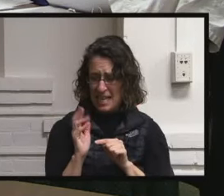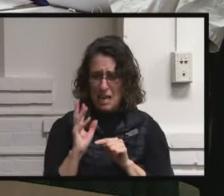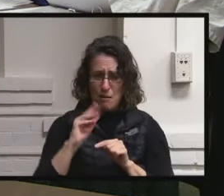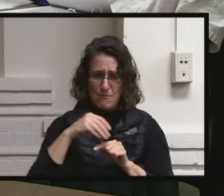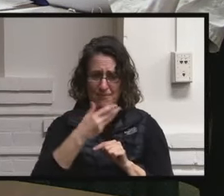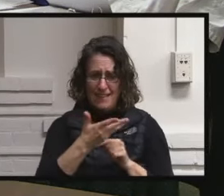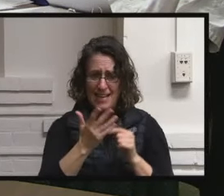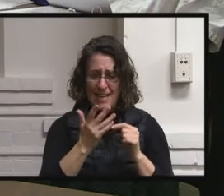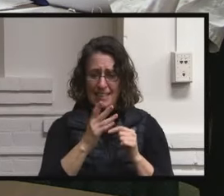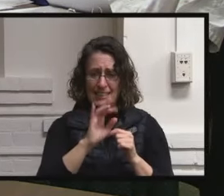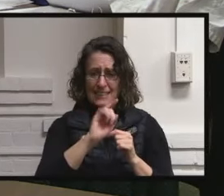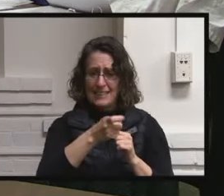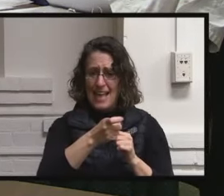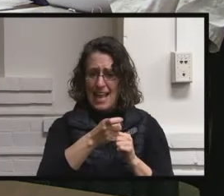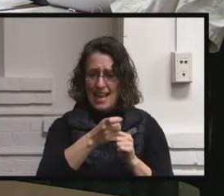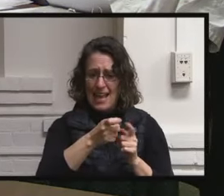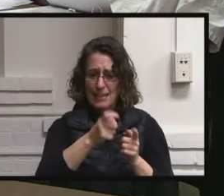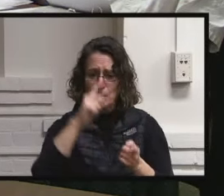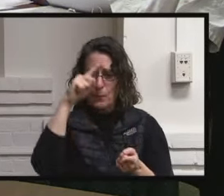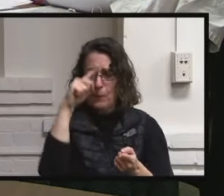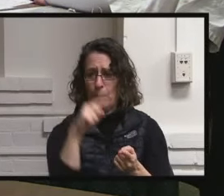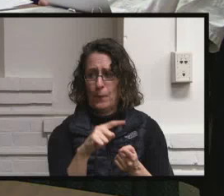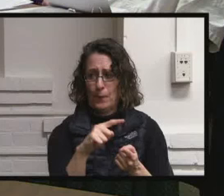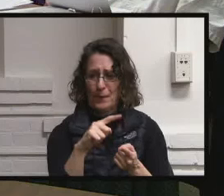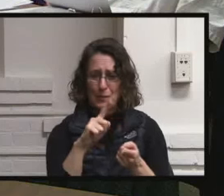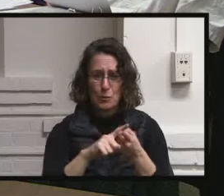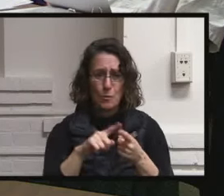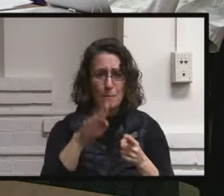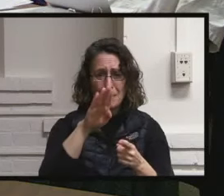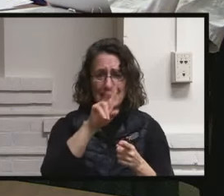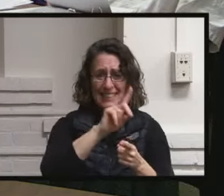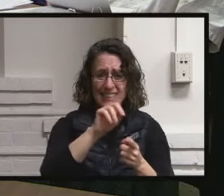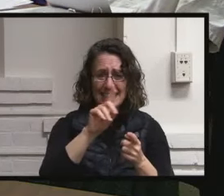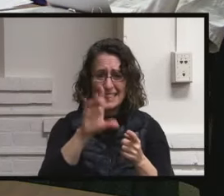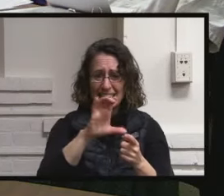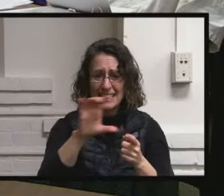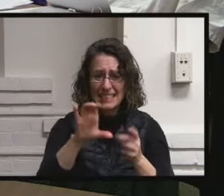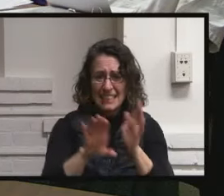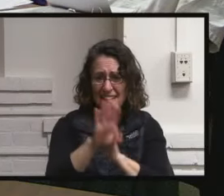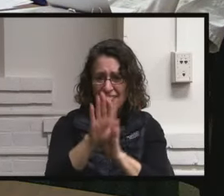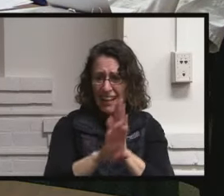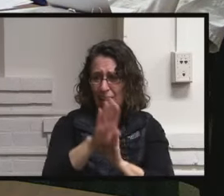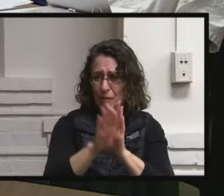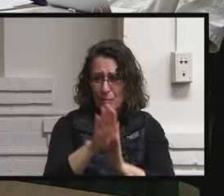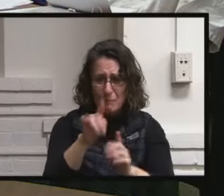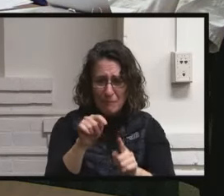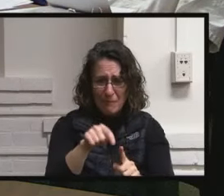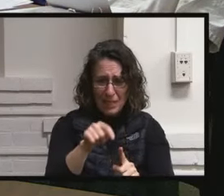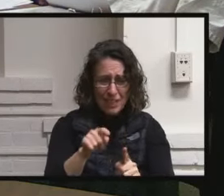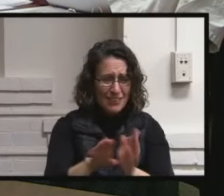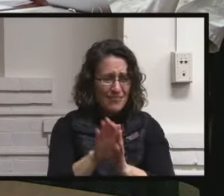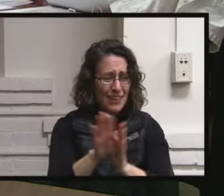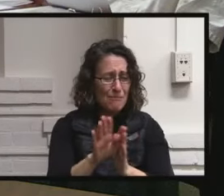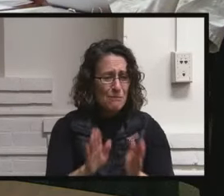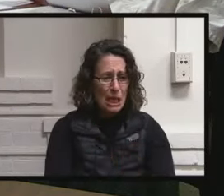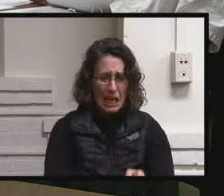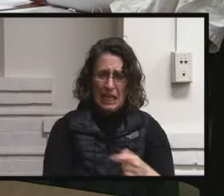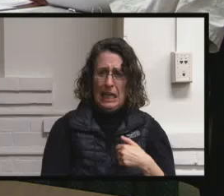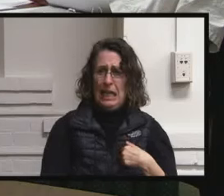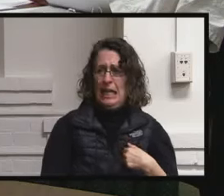incentives to the developer, because the benefit from the development